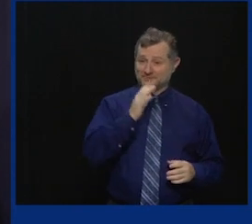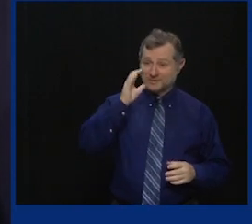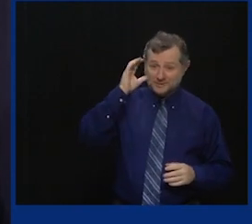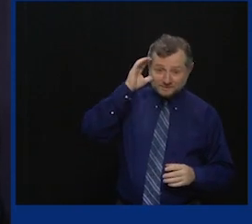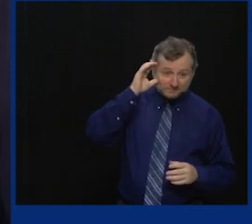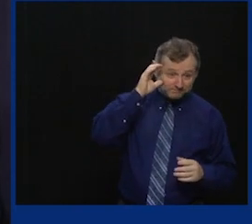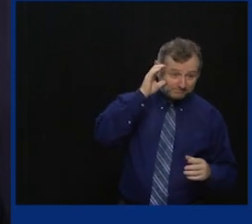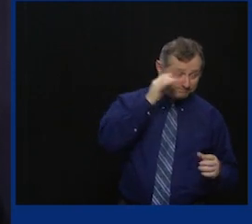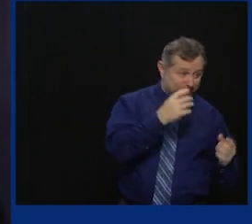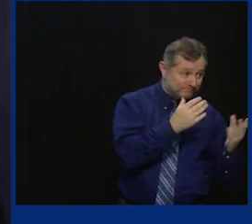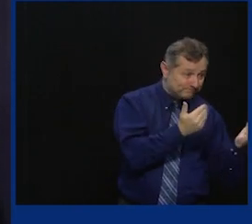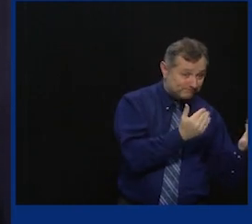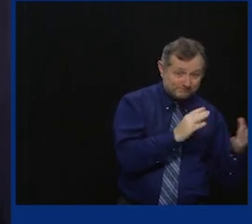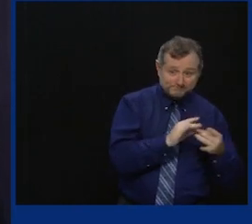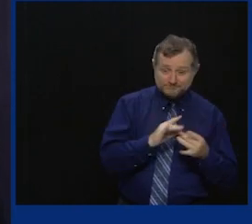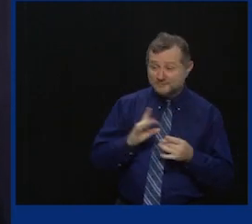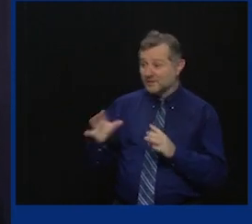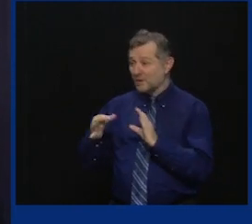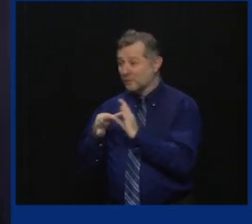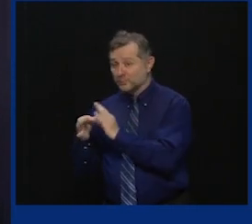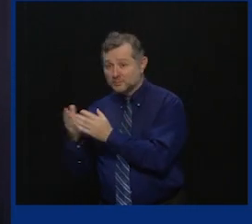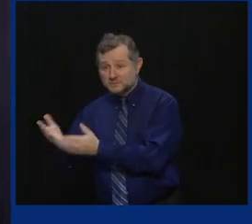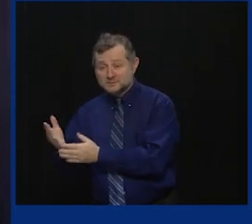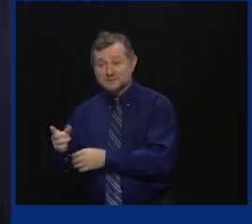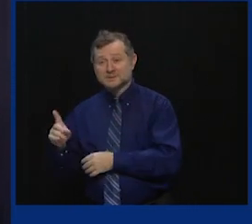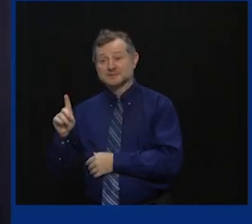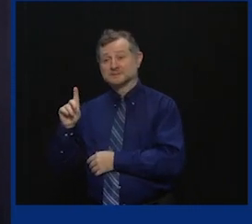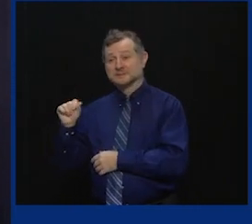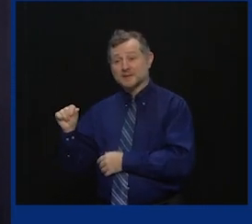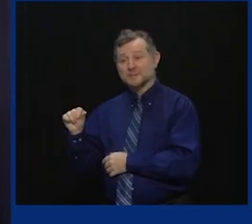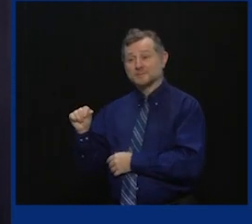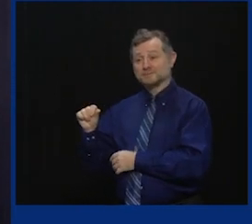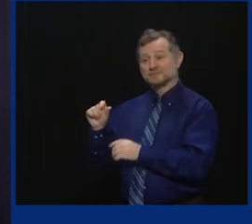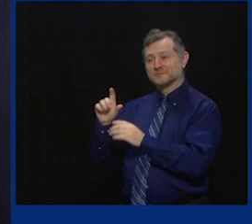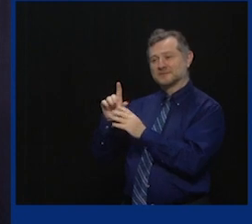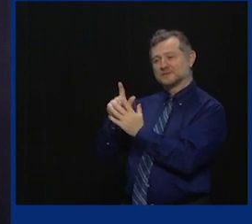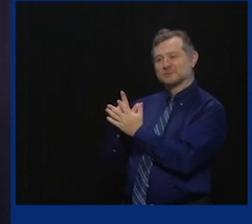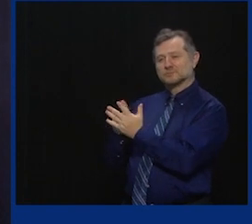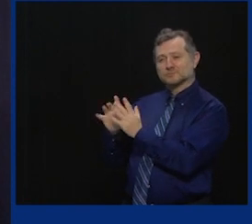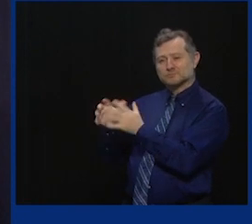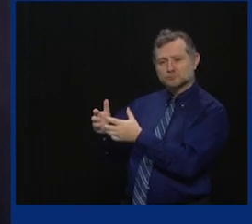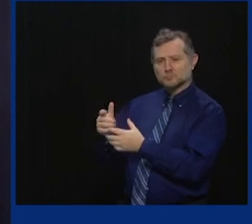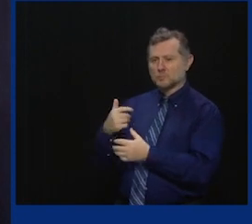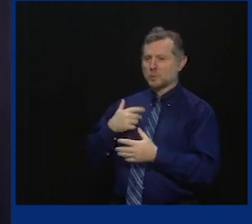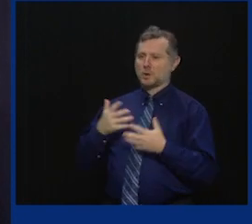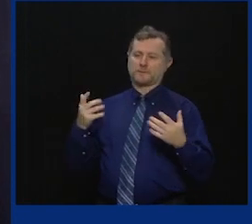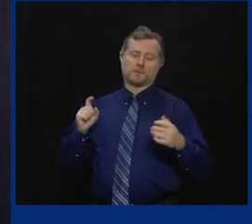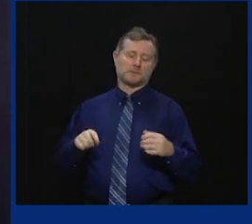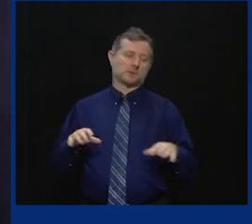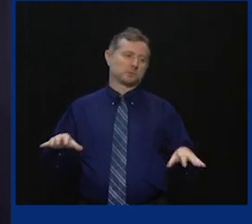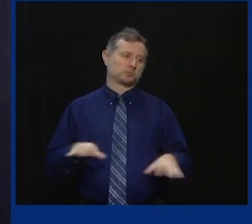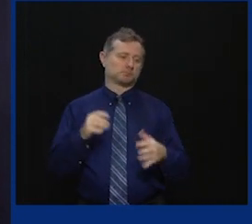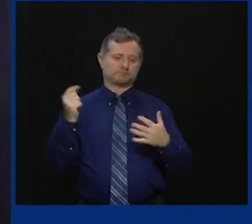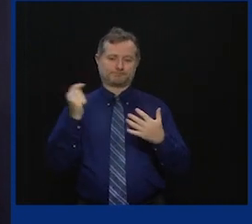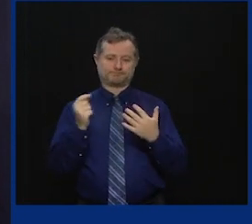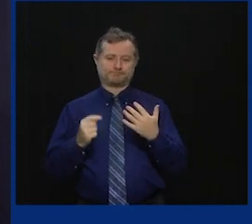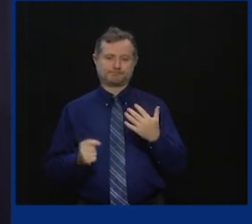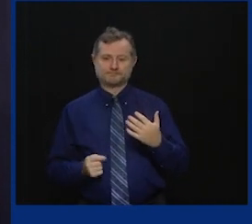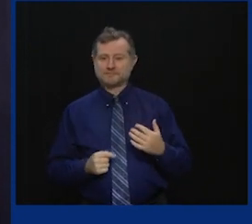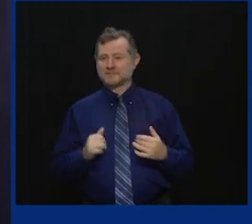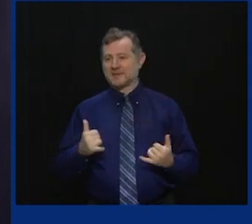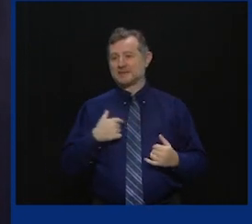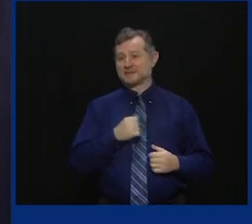of our DAs. There's so much to be done. And the Senate is no longer the place